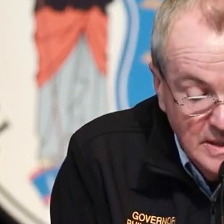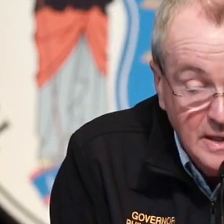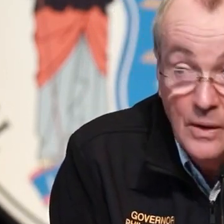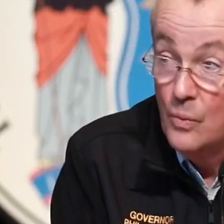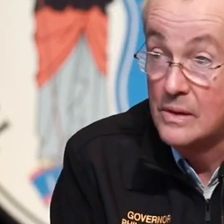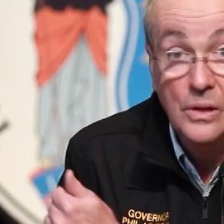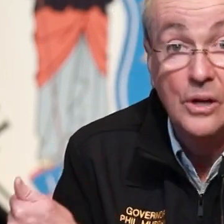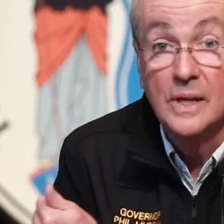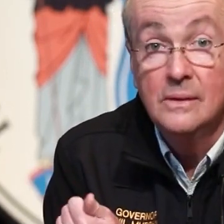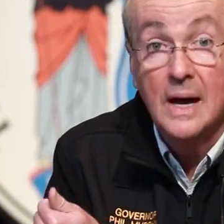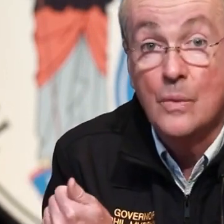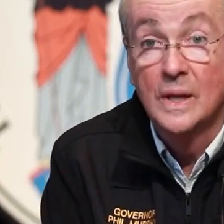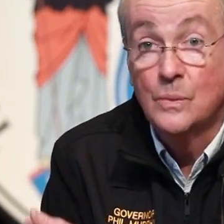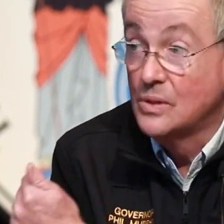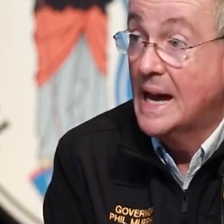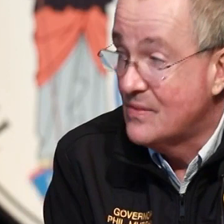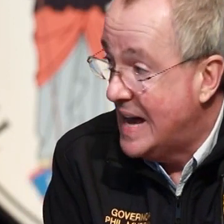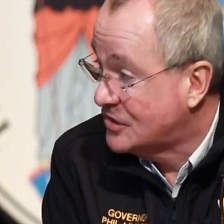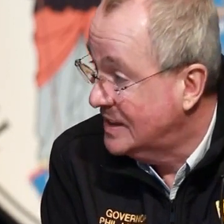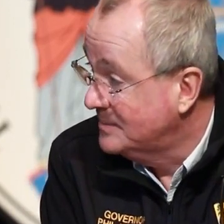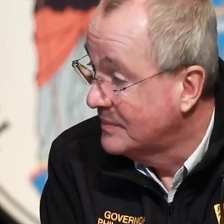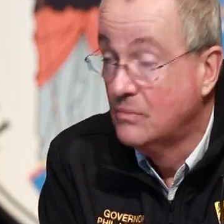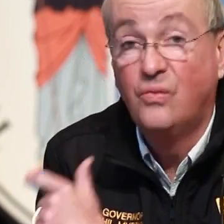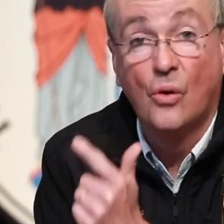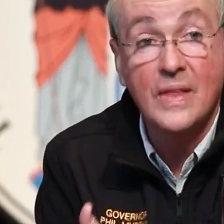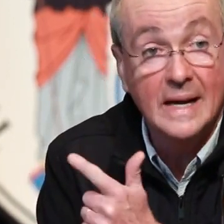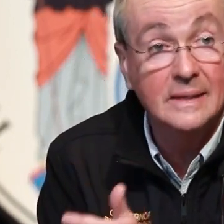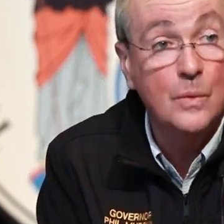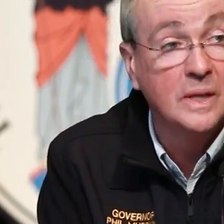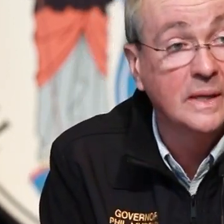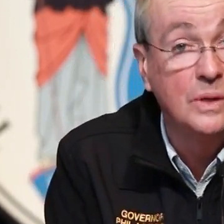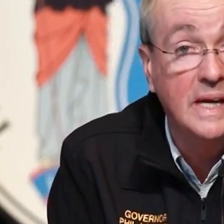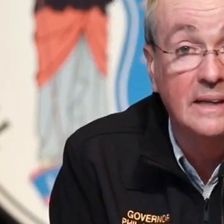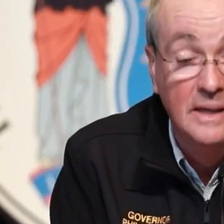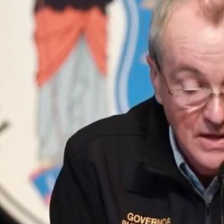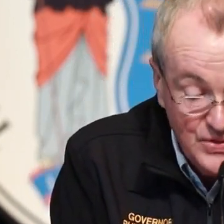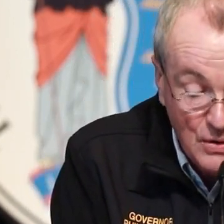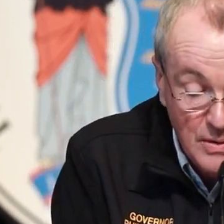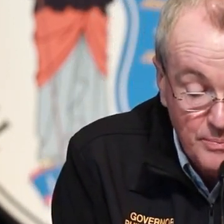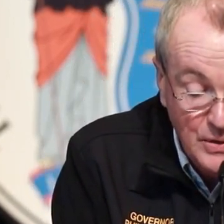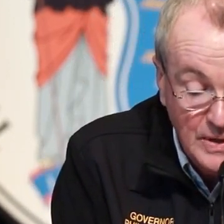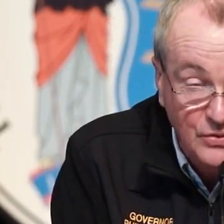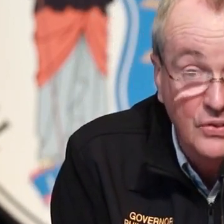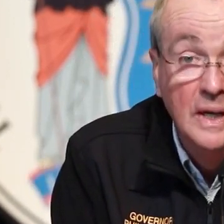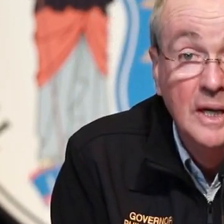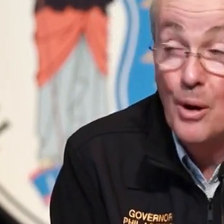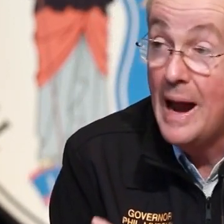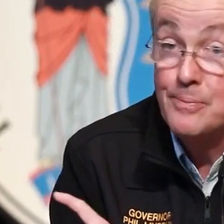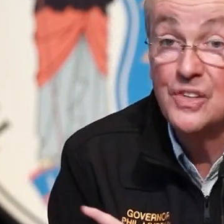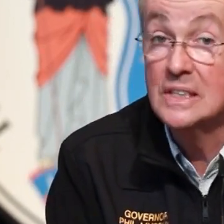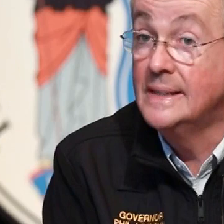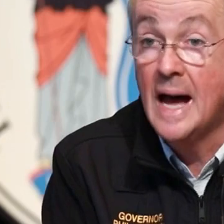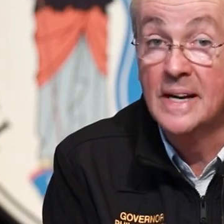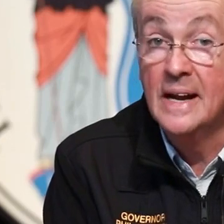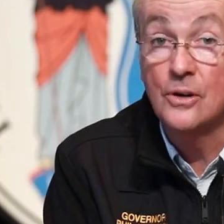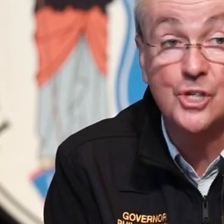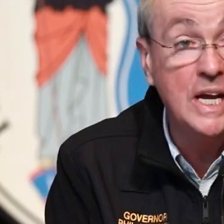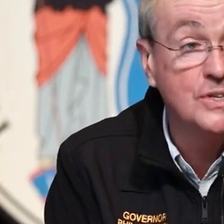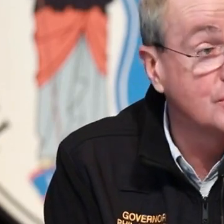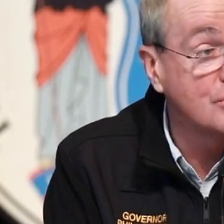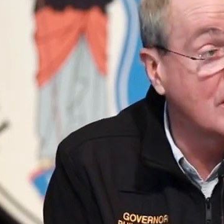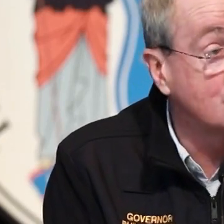change. We clearly, God willing, will get a vaccine. Before that, God willing, we'll get therapeutics. Perhaps the